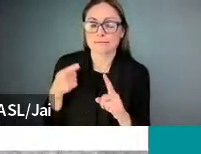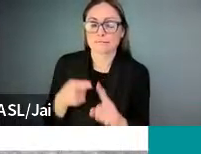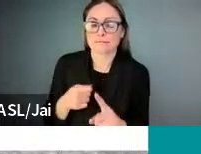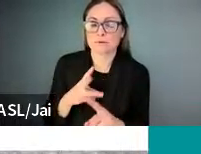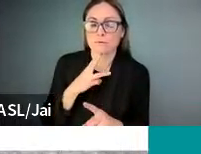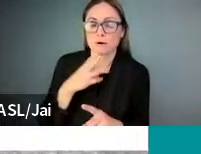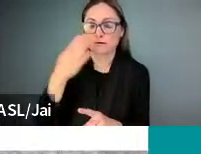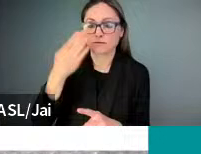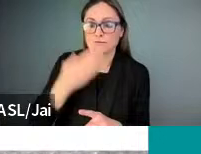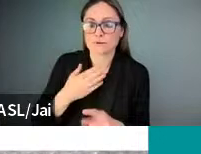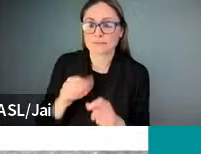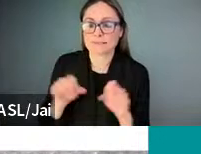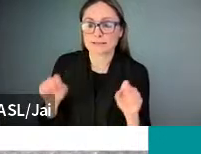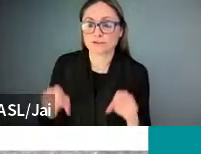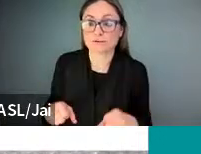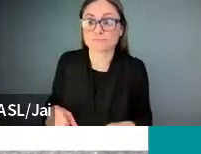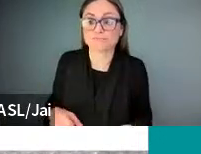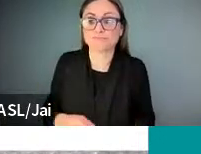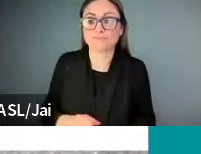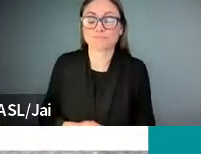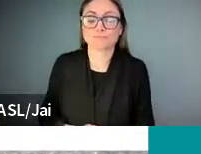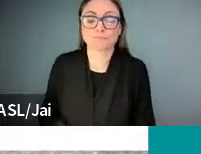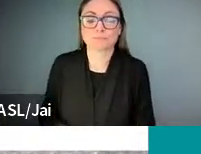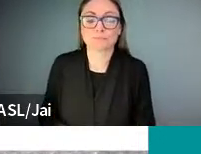Station. Next.